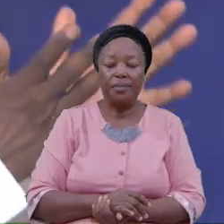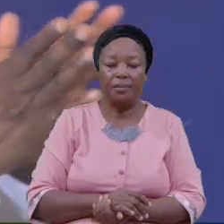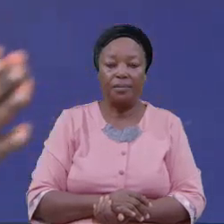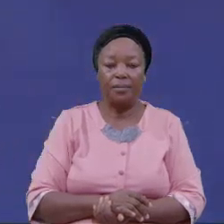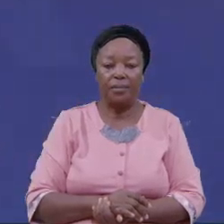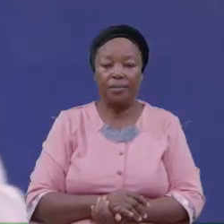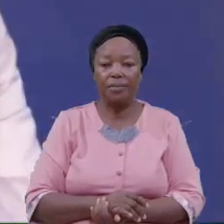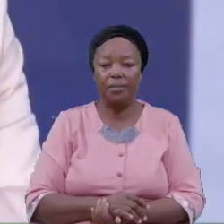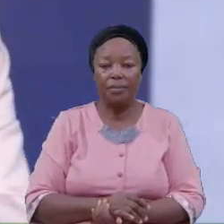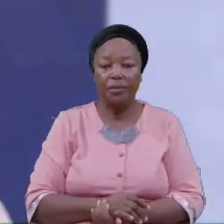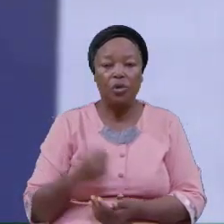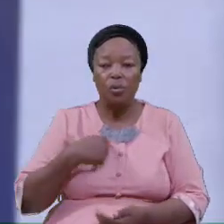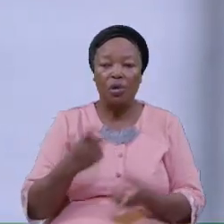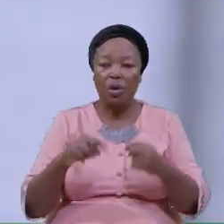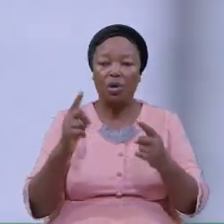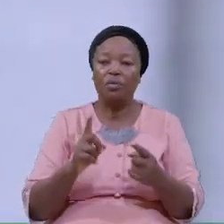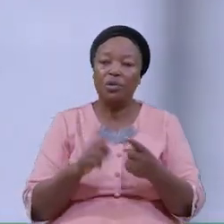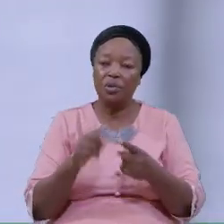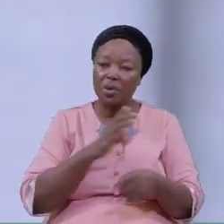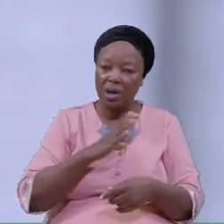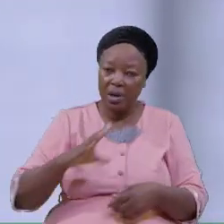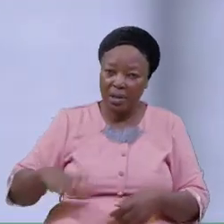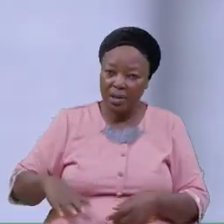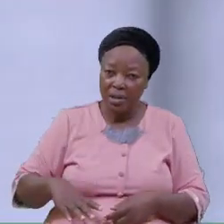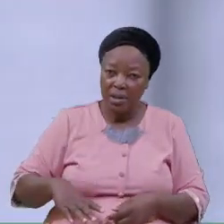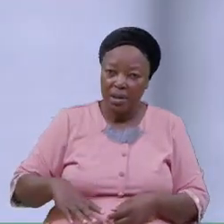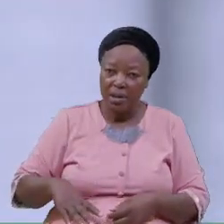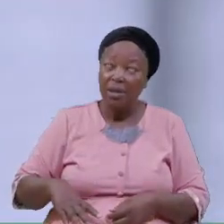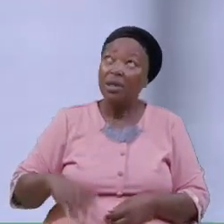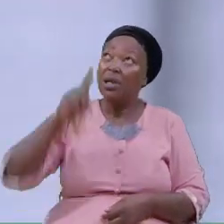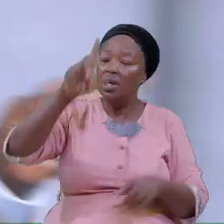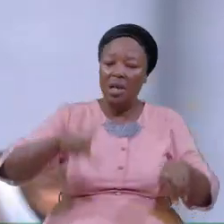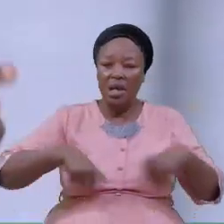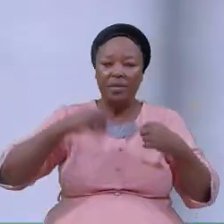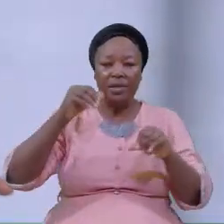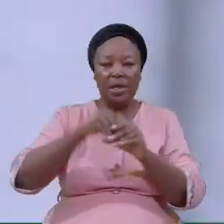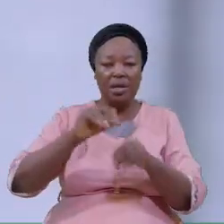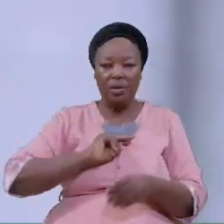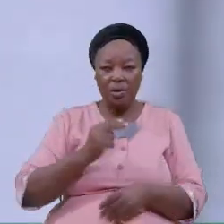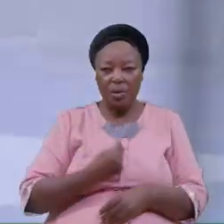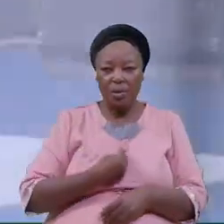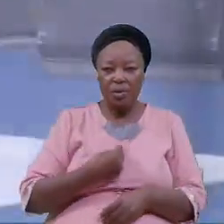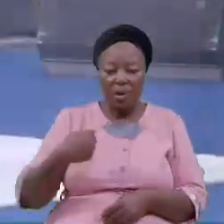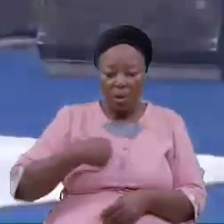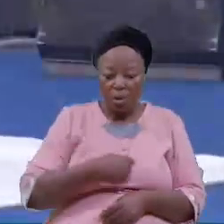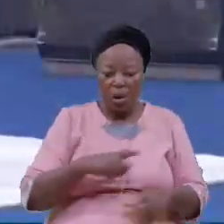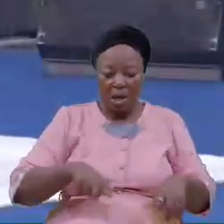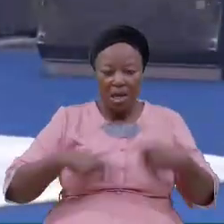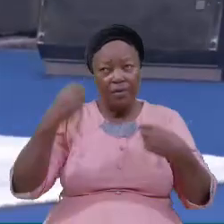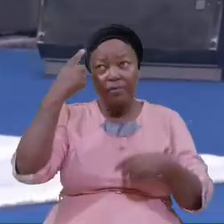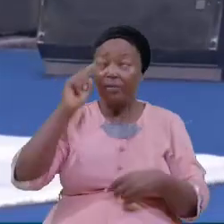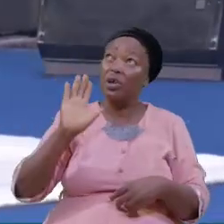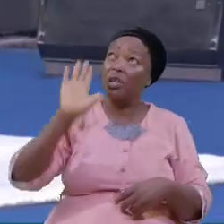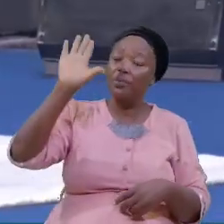Welcome to Christ. He lives in us. We live for him.